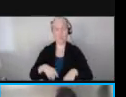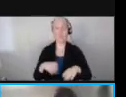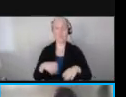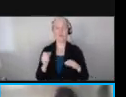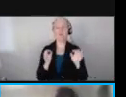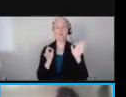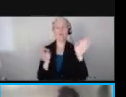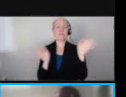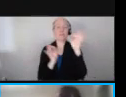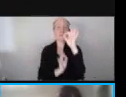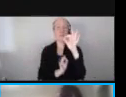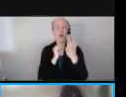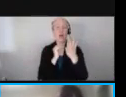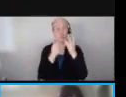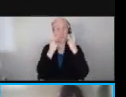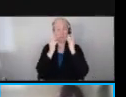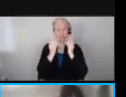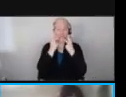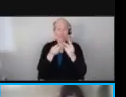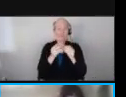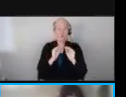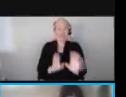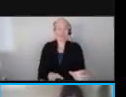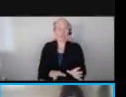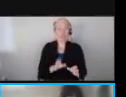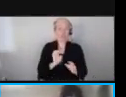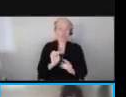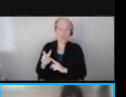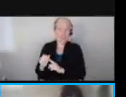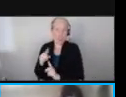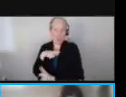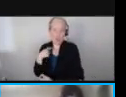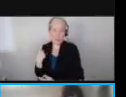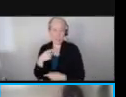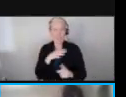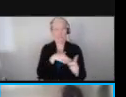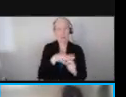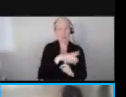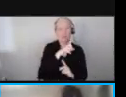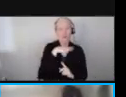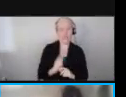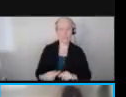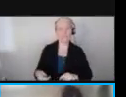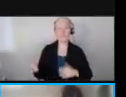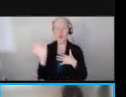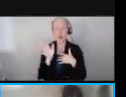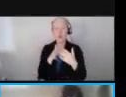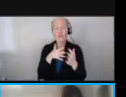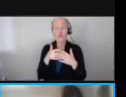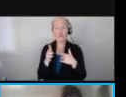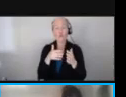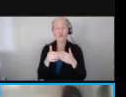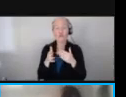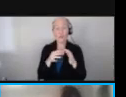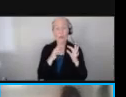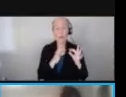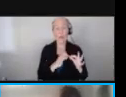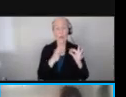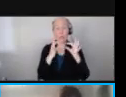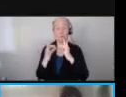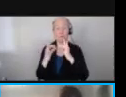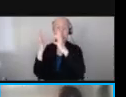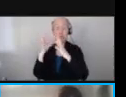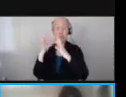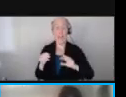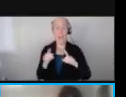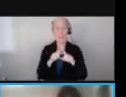risks and the EVA risks. The gray nodes here are the boxes. We want to look at other risks in